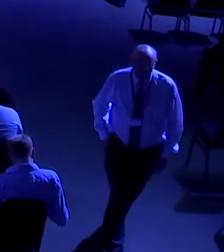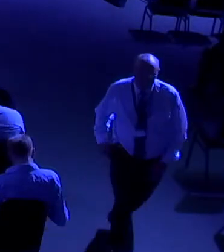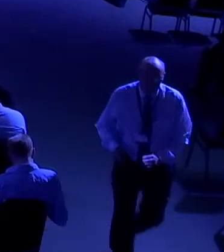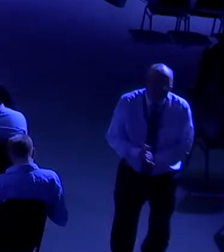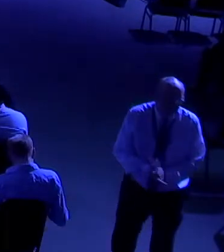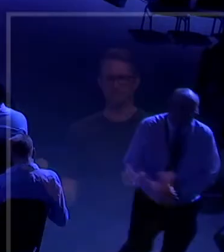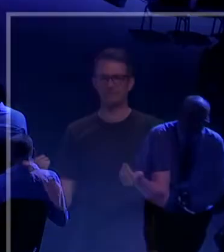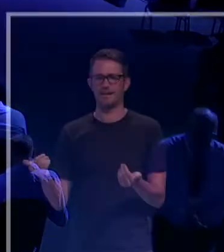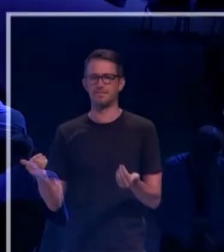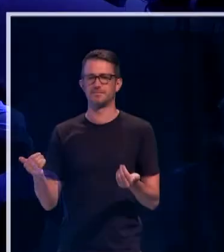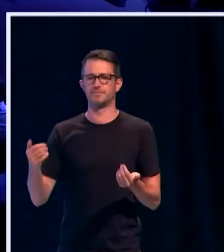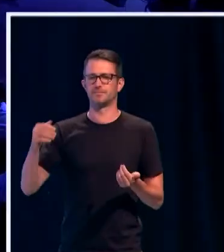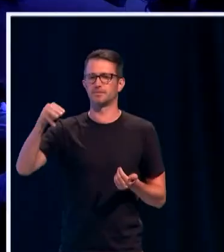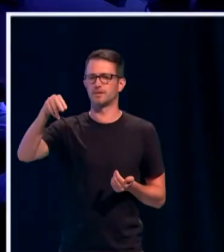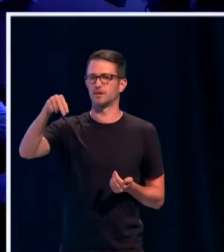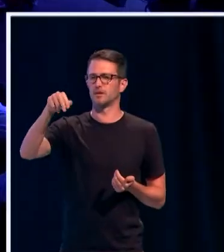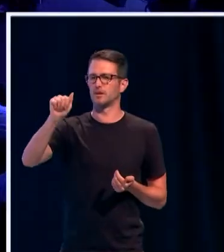Thank you.